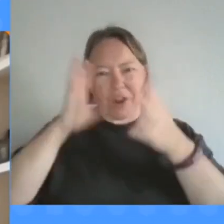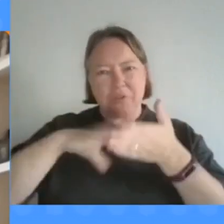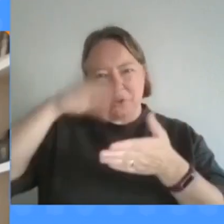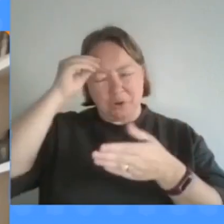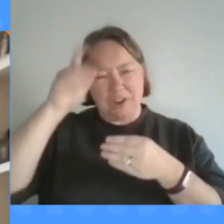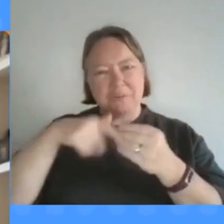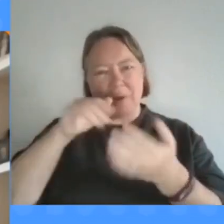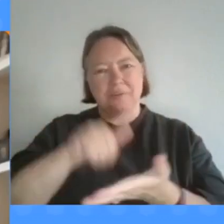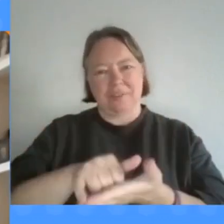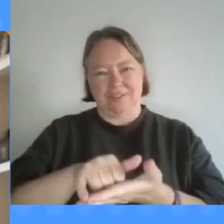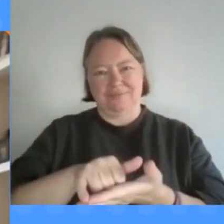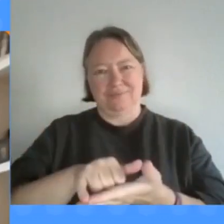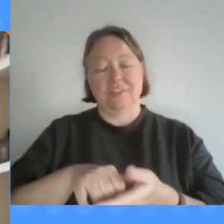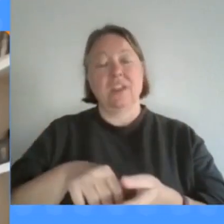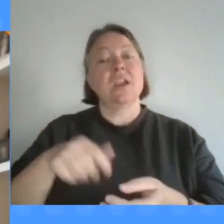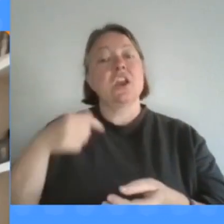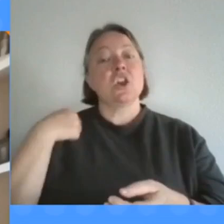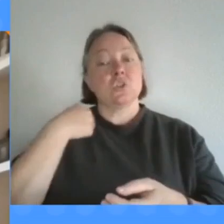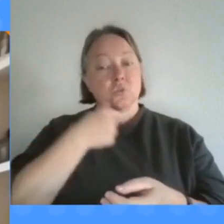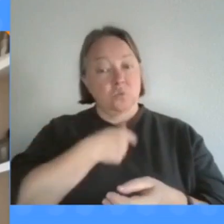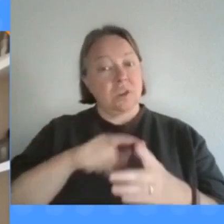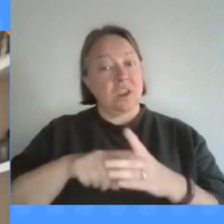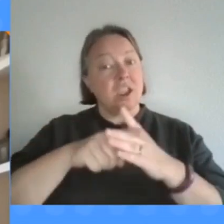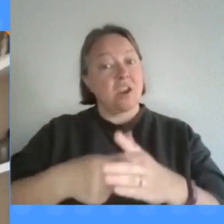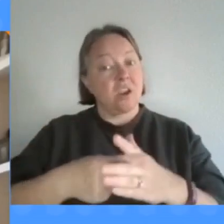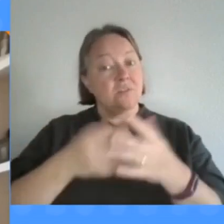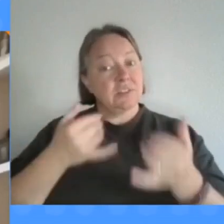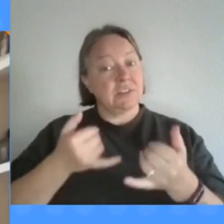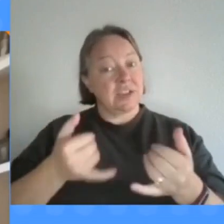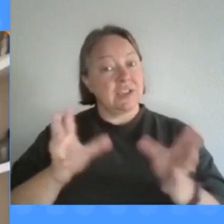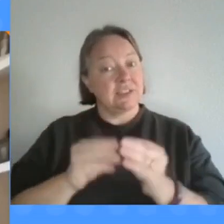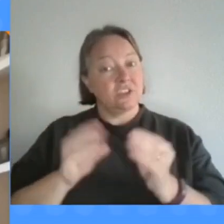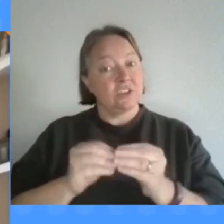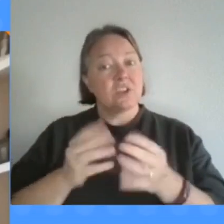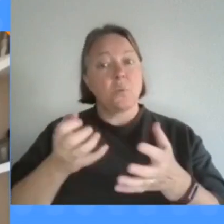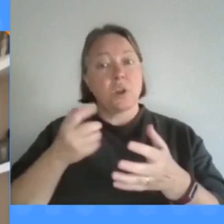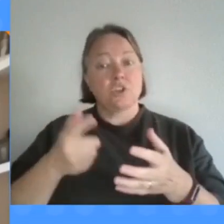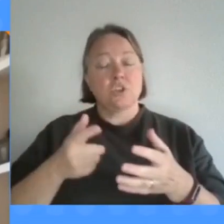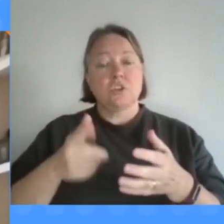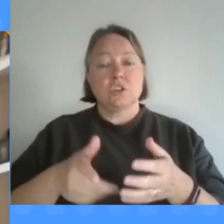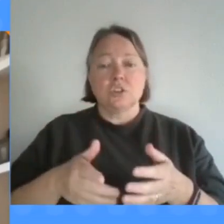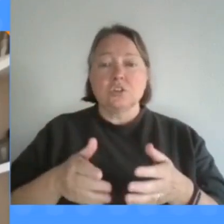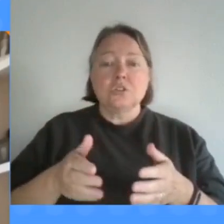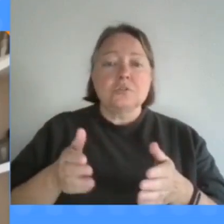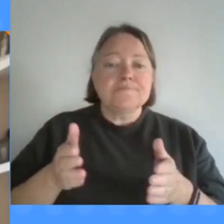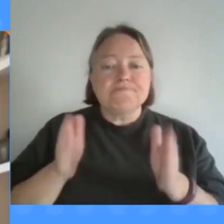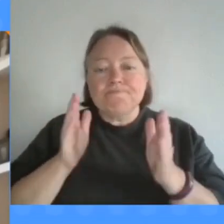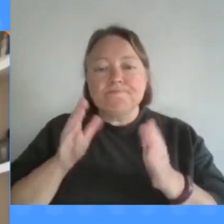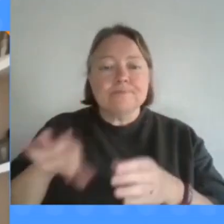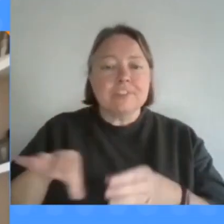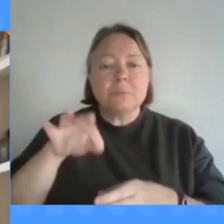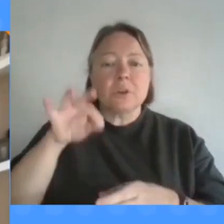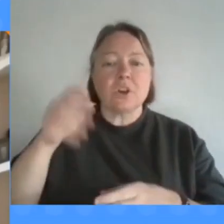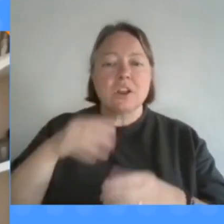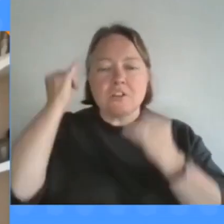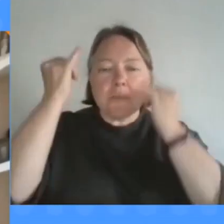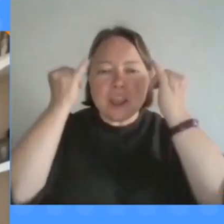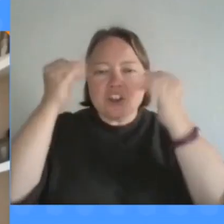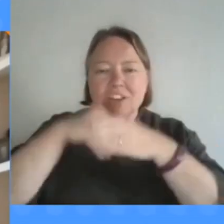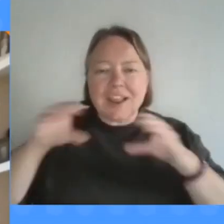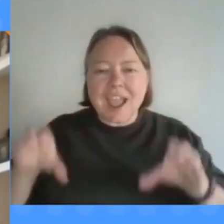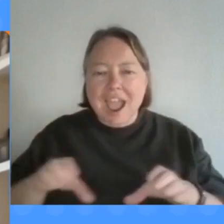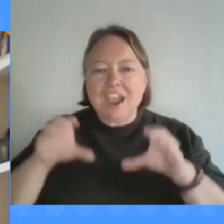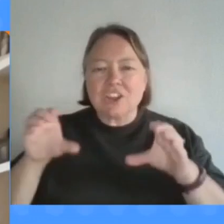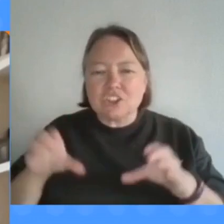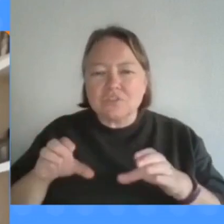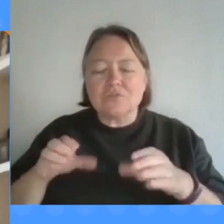about. As we kick off today's sessions, I invite you to lean into the spirit of imagination in action. Try